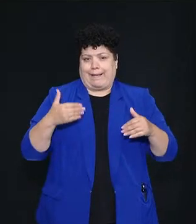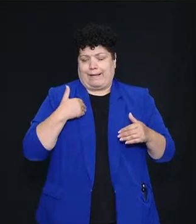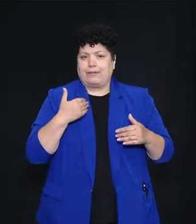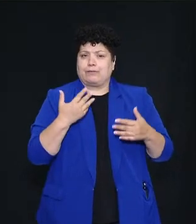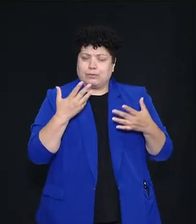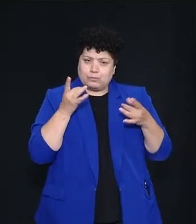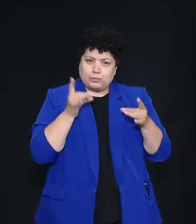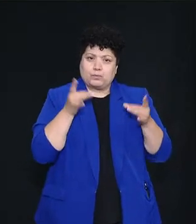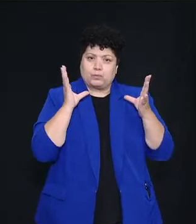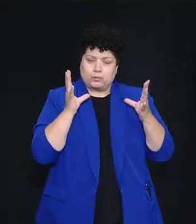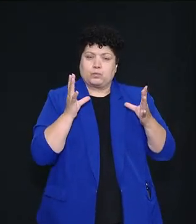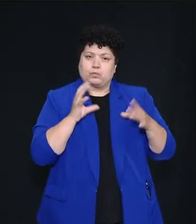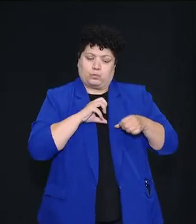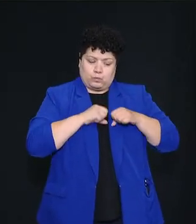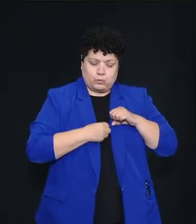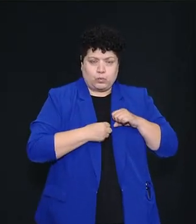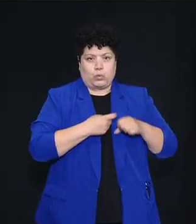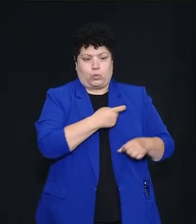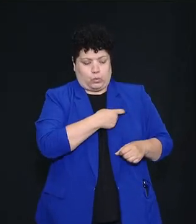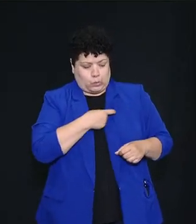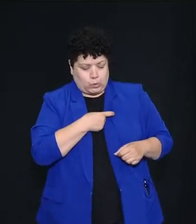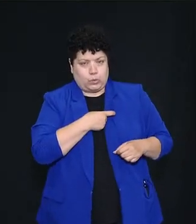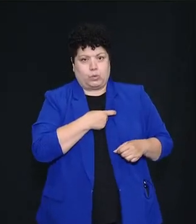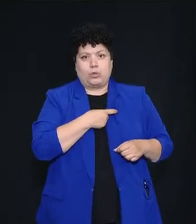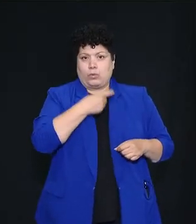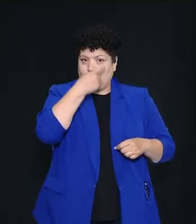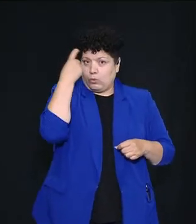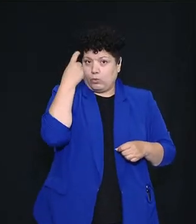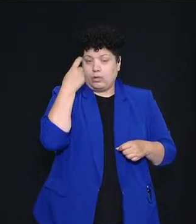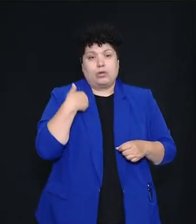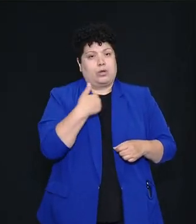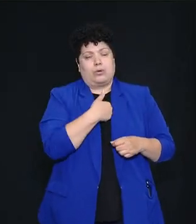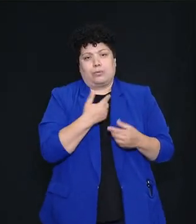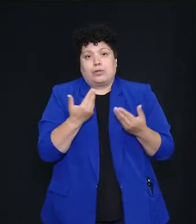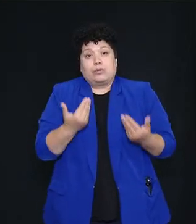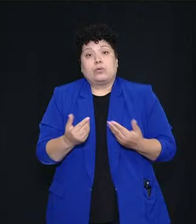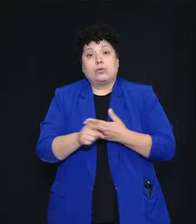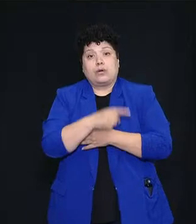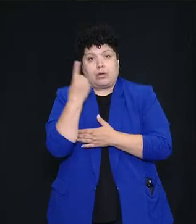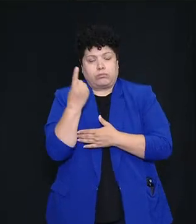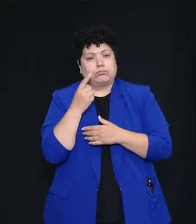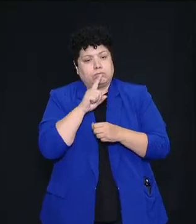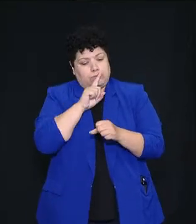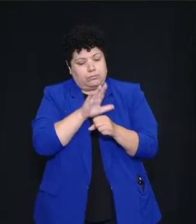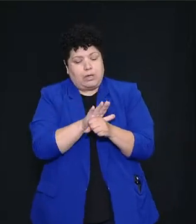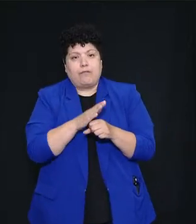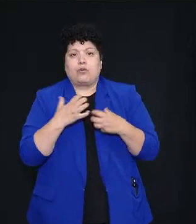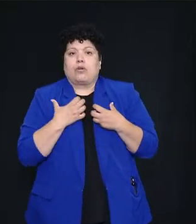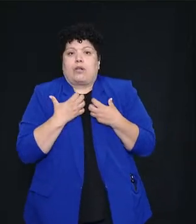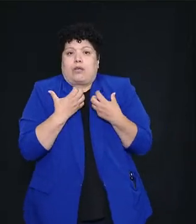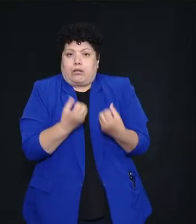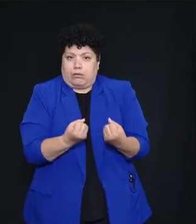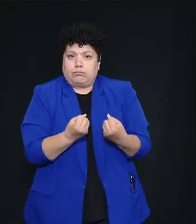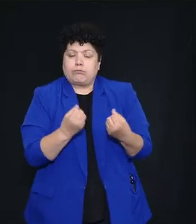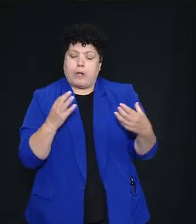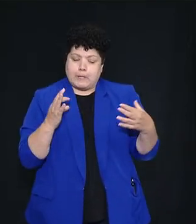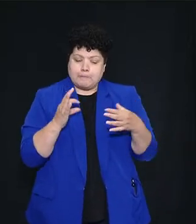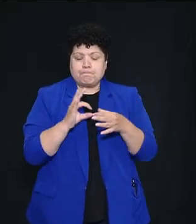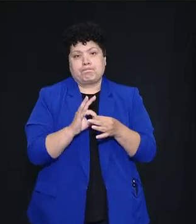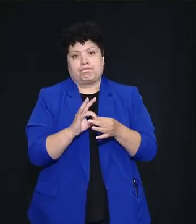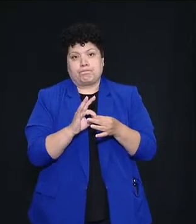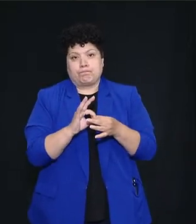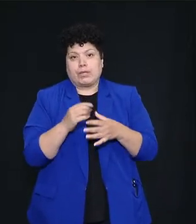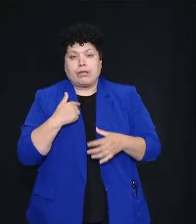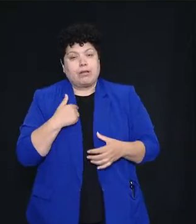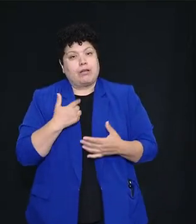that we are committed to understanding and healing. I am truly grateful to